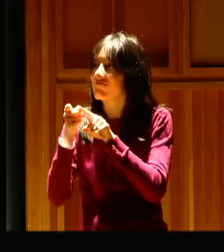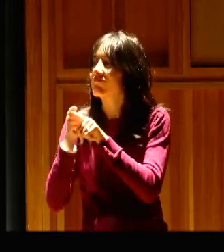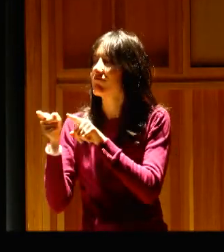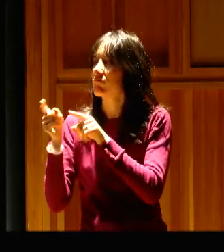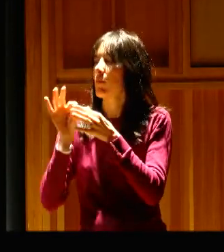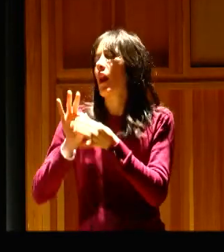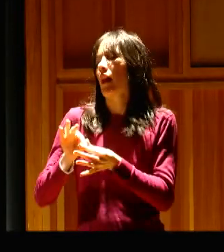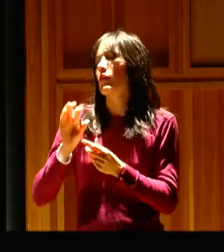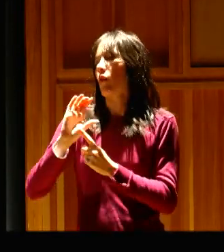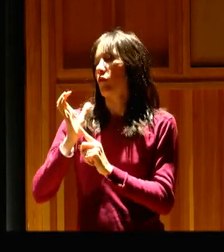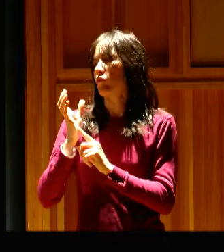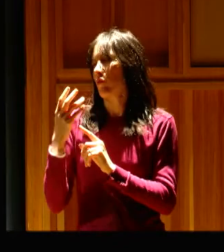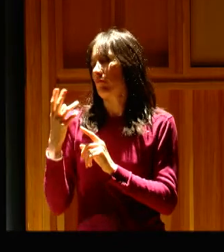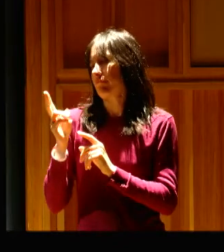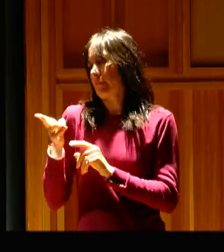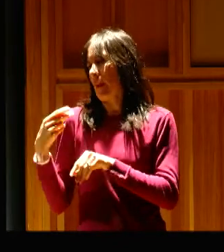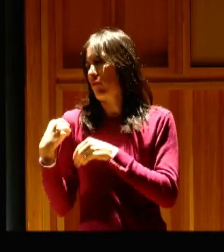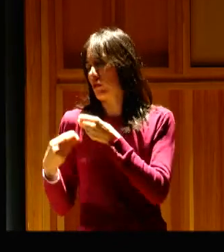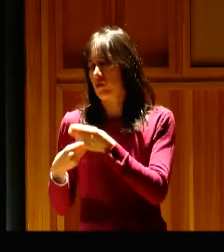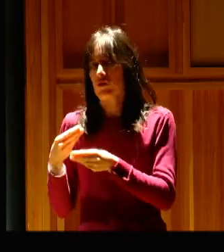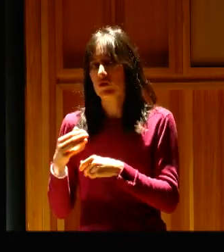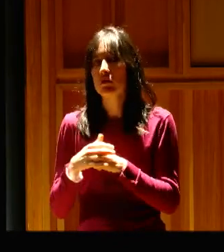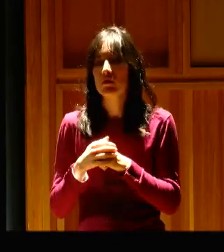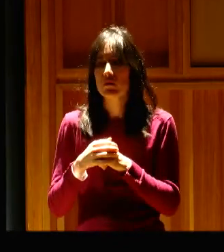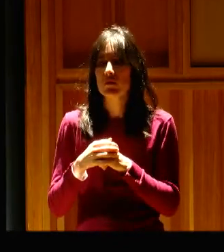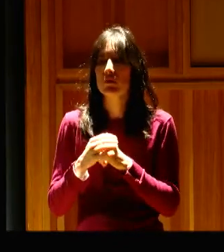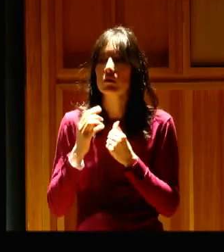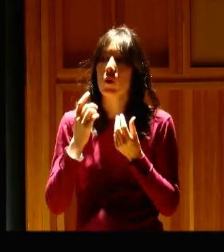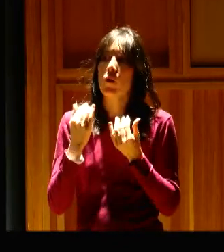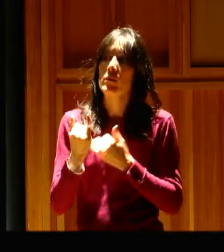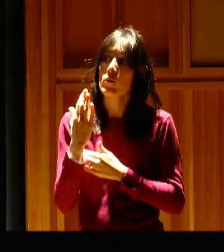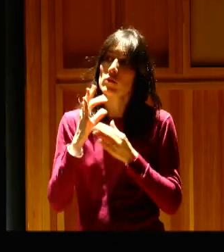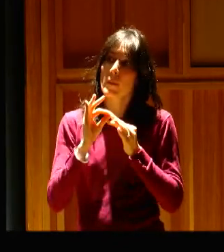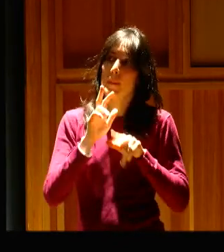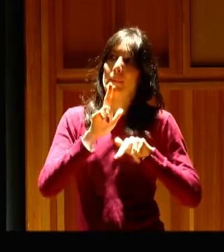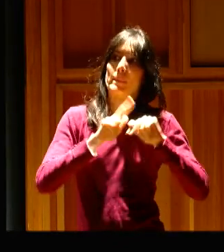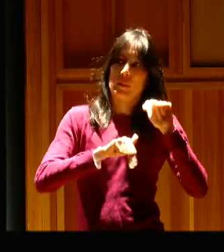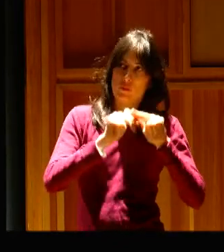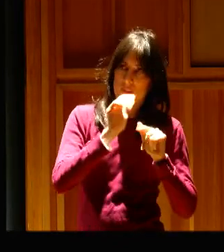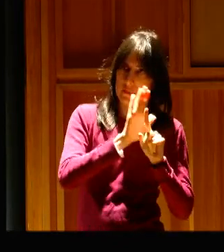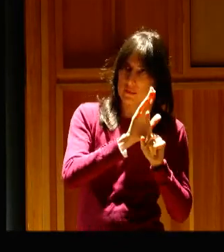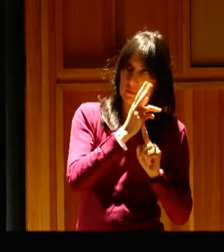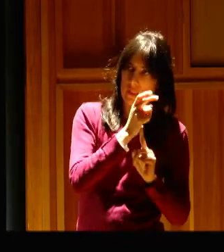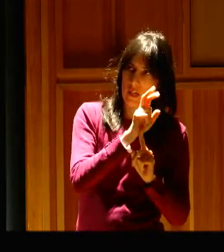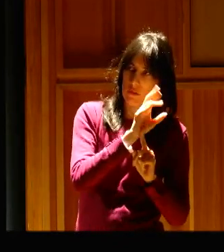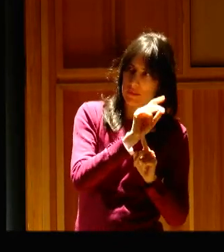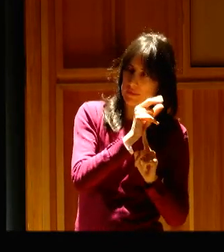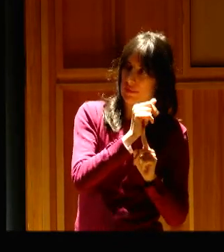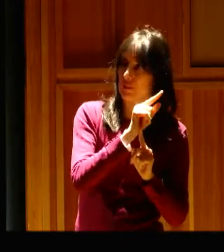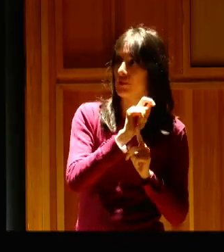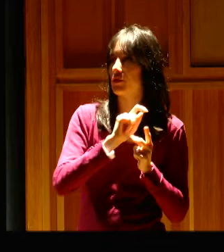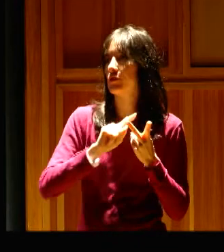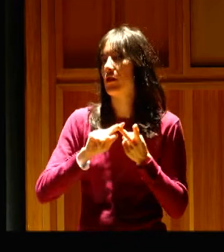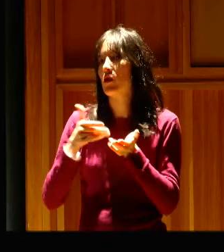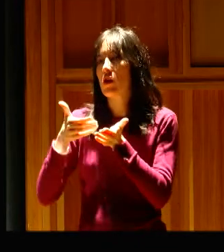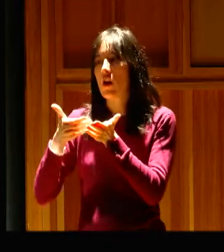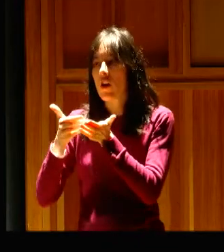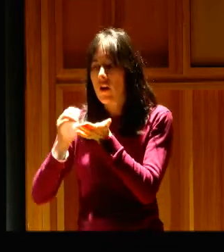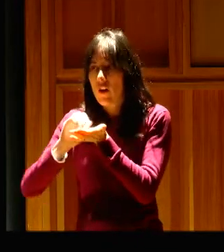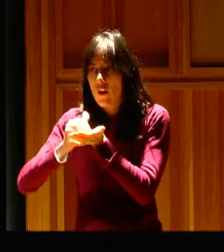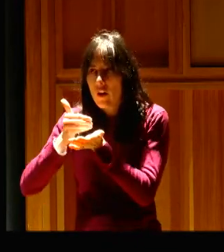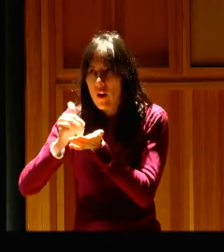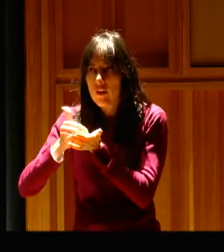cultural heritage. And we heard this morning about built heritage, buildings. We heard about archaeology. We heard about